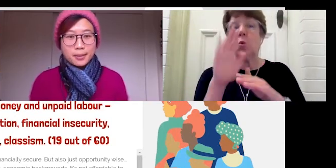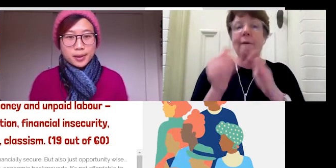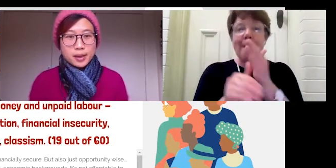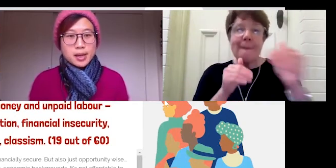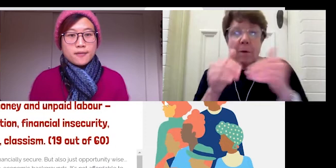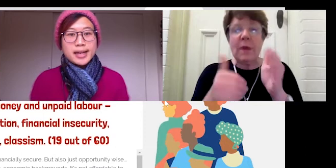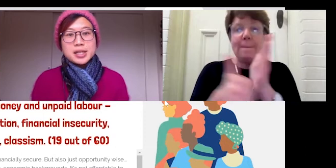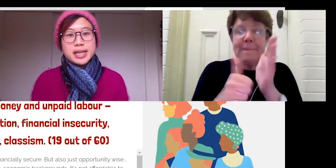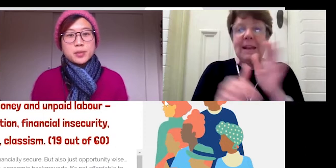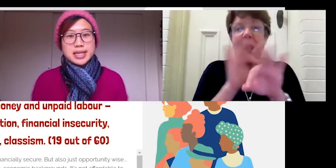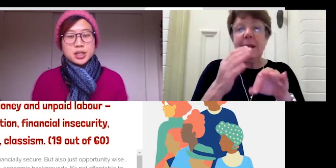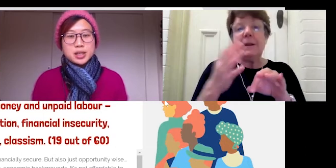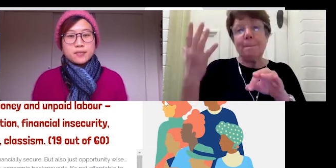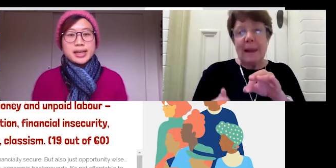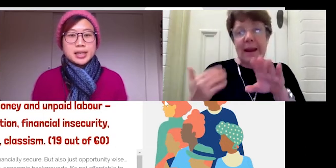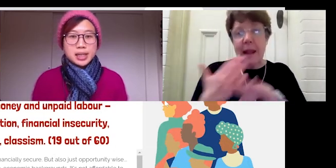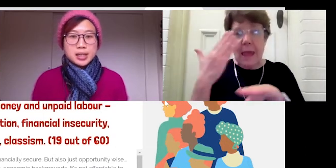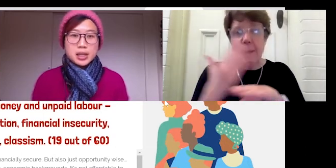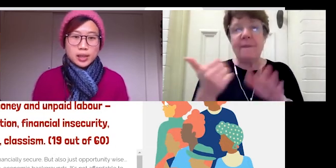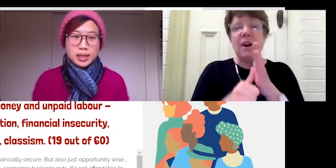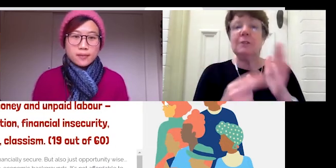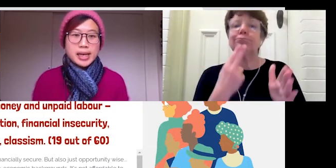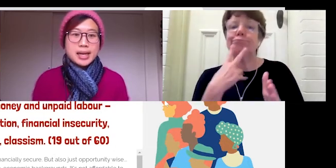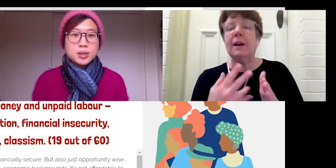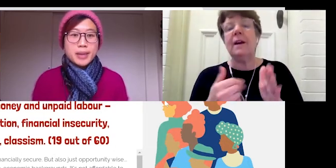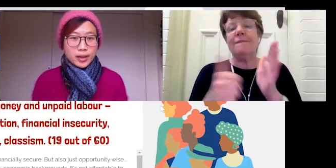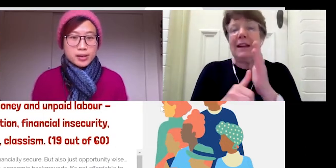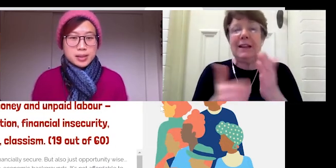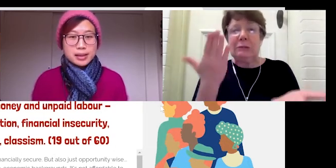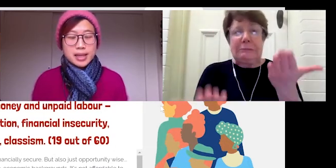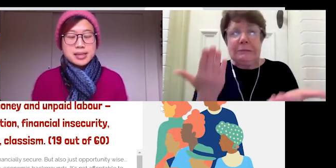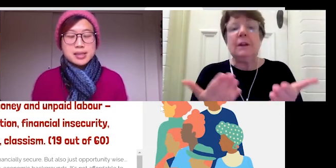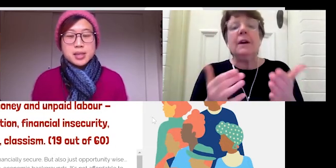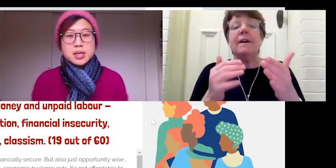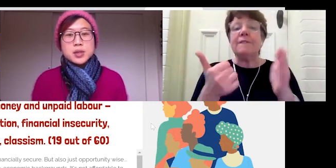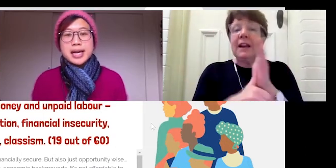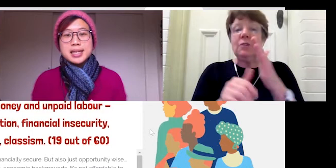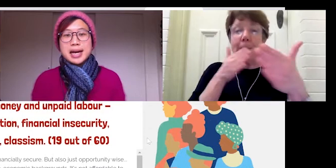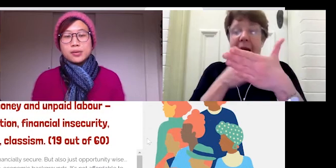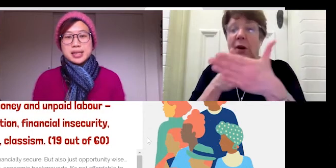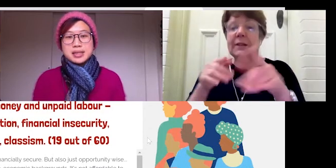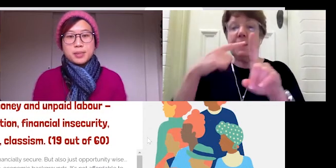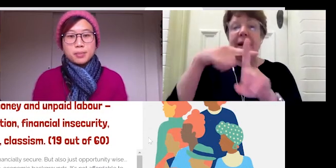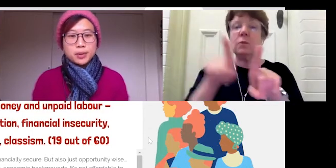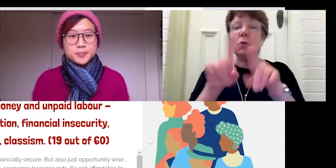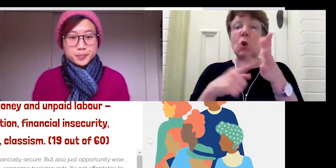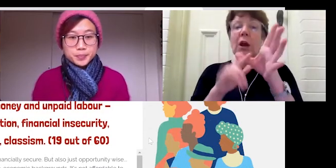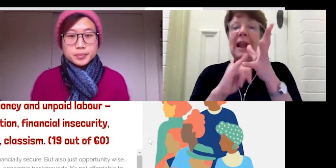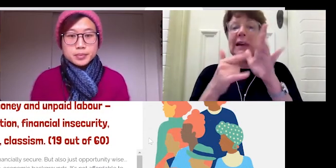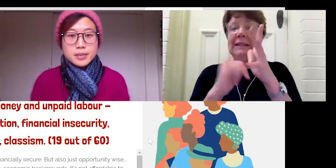unpaid labor, financial exploitation, financial insecurity, financial barriers, and classism. So 19 out of 60